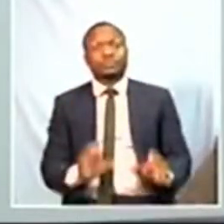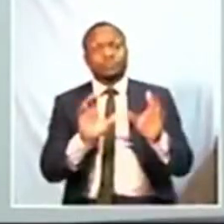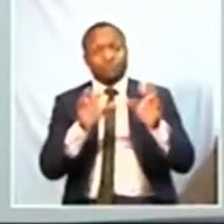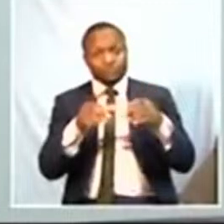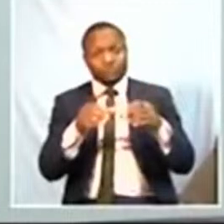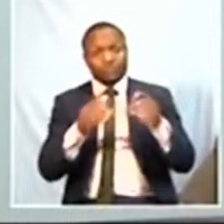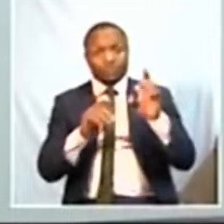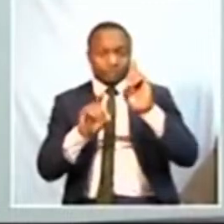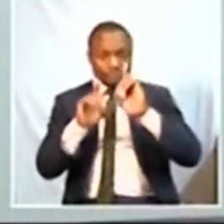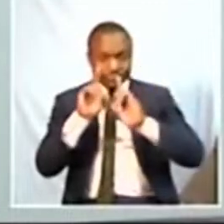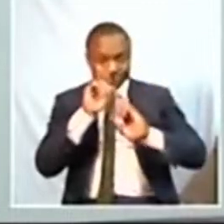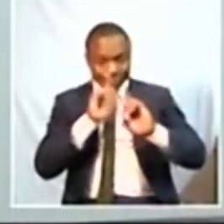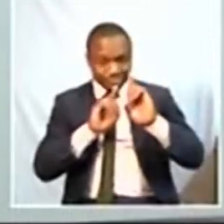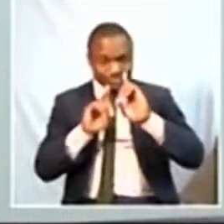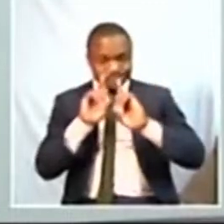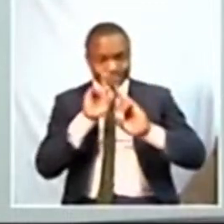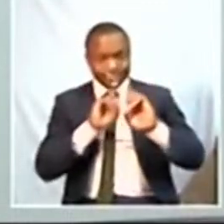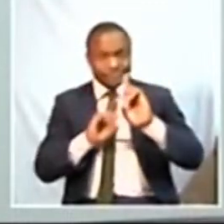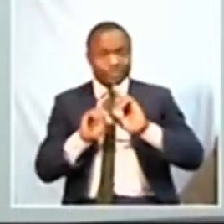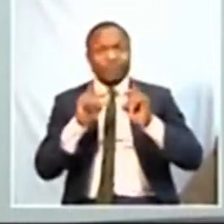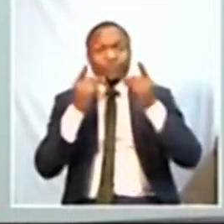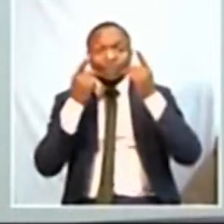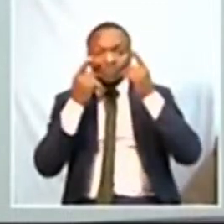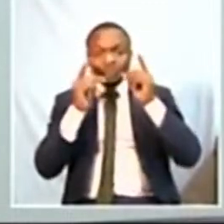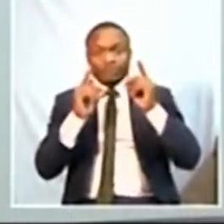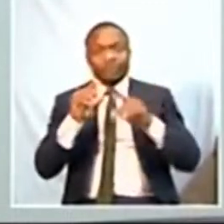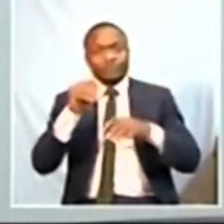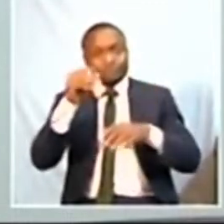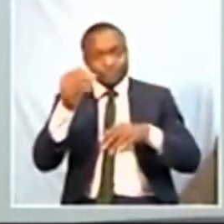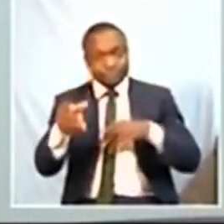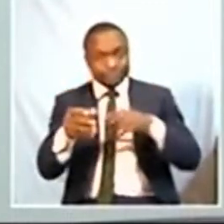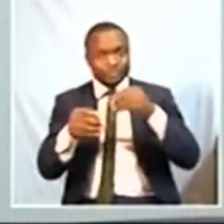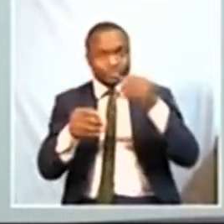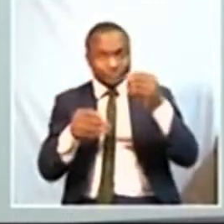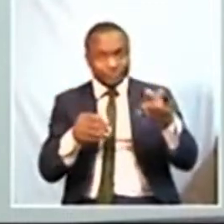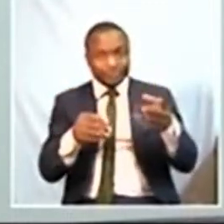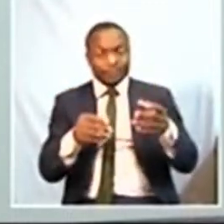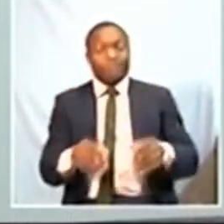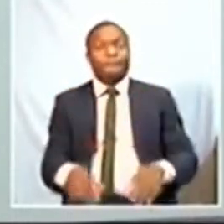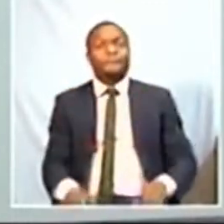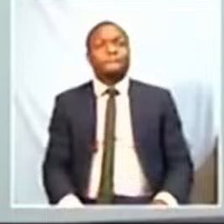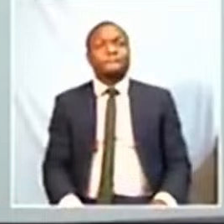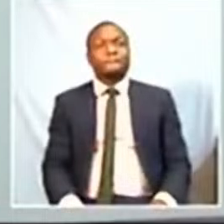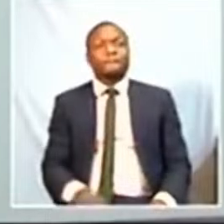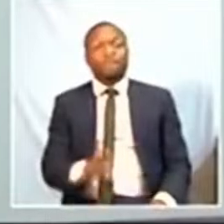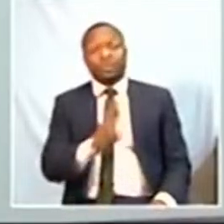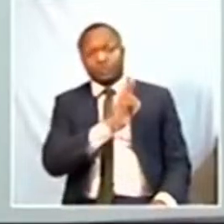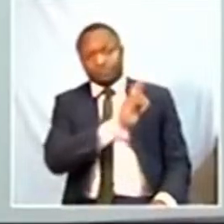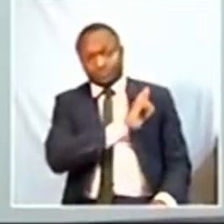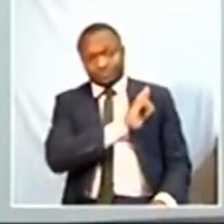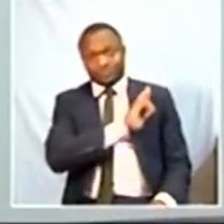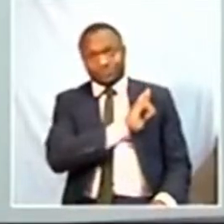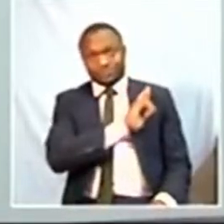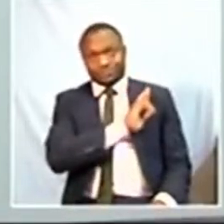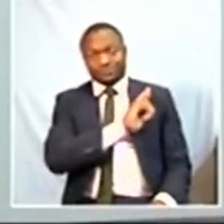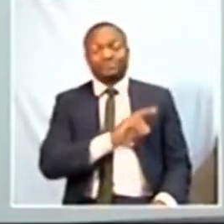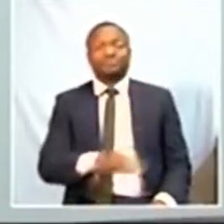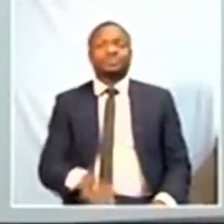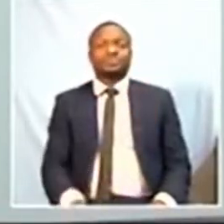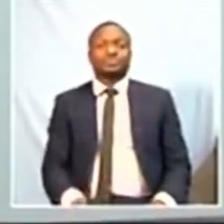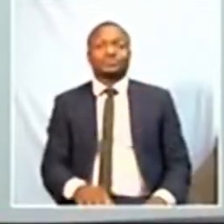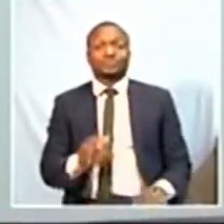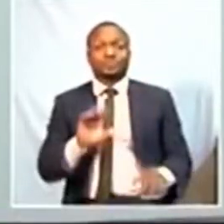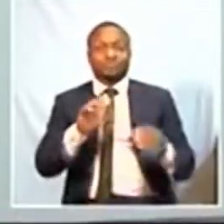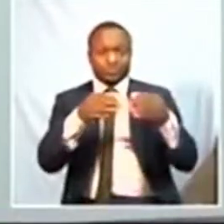to scrutinize public expenditure with regards to Rufunsa